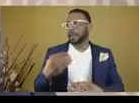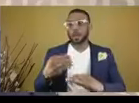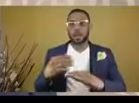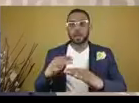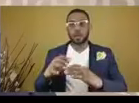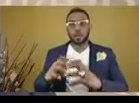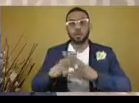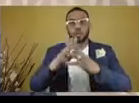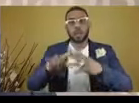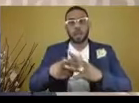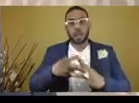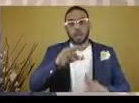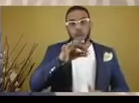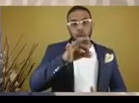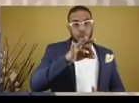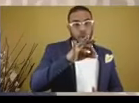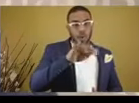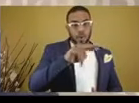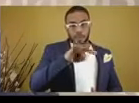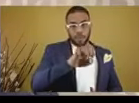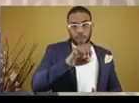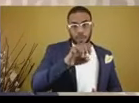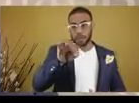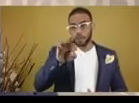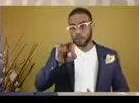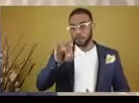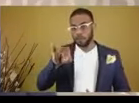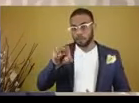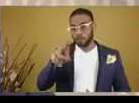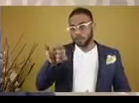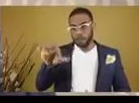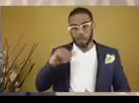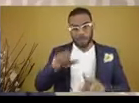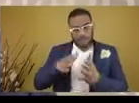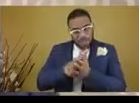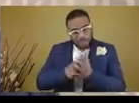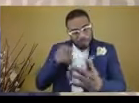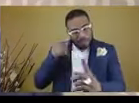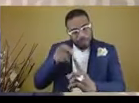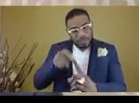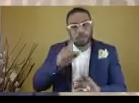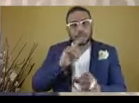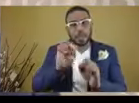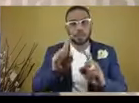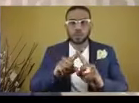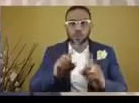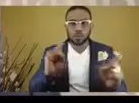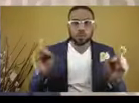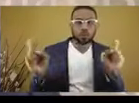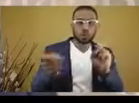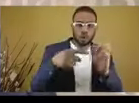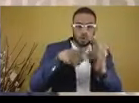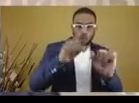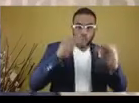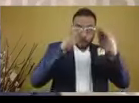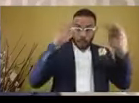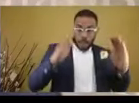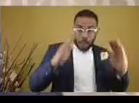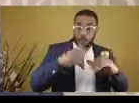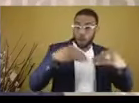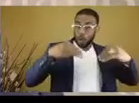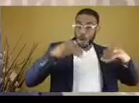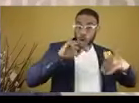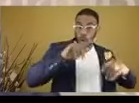reactivate Fannie and Freddie Mac. And then we need incentives to be able to turn affordable housing from market rate